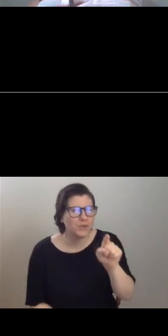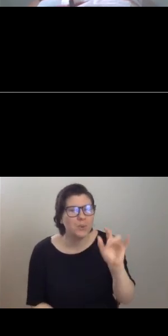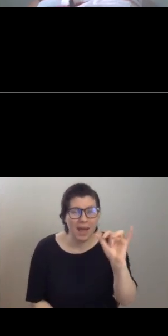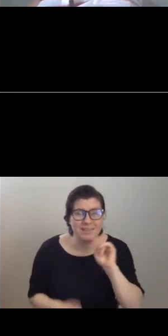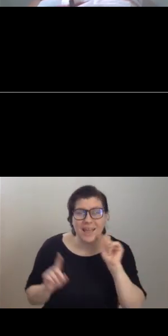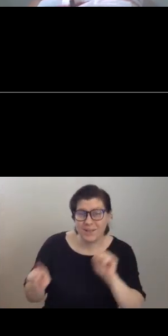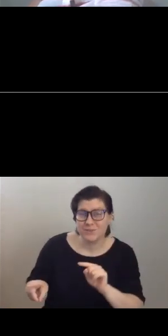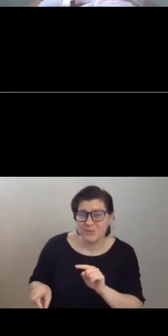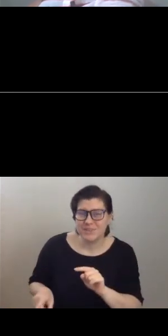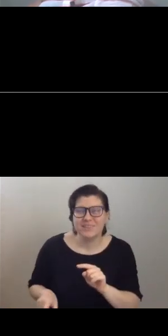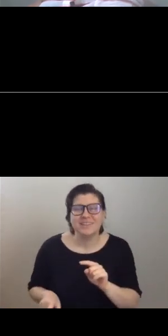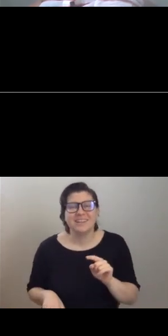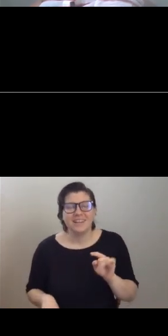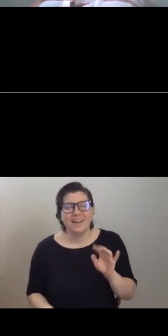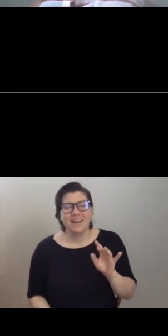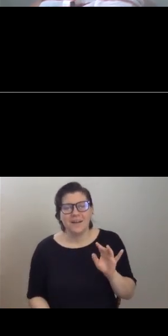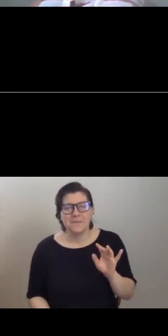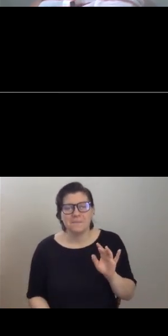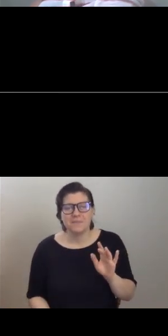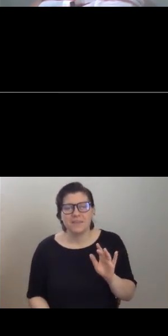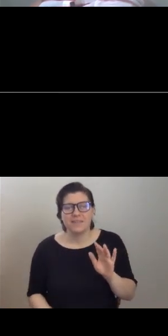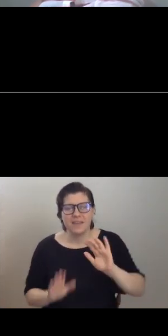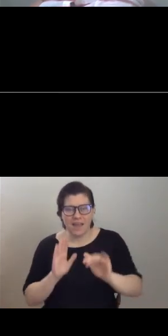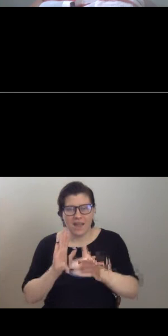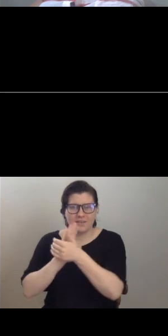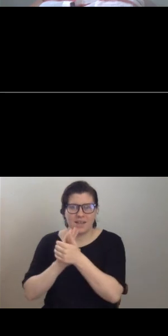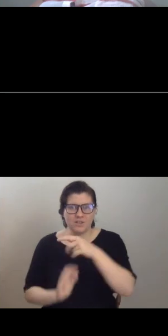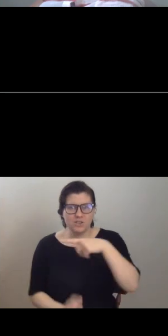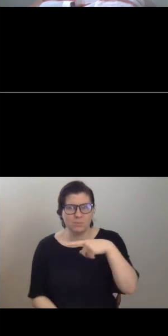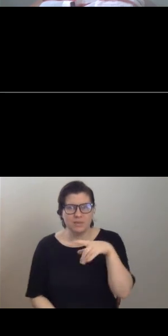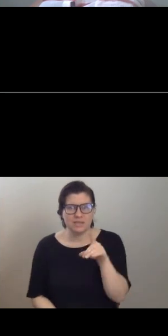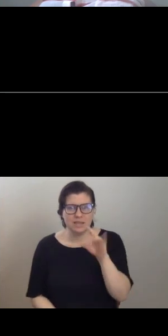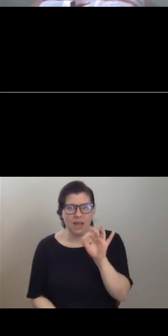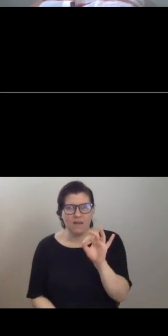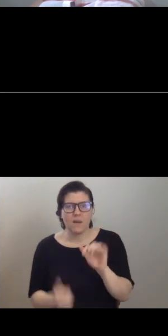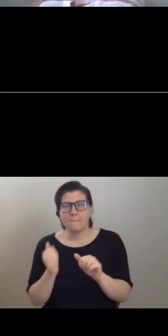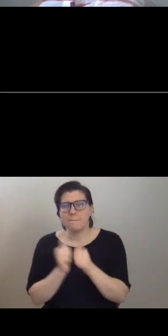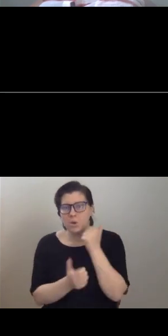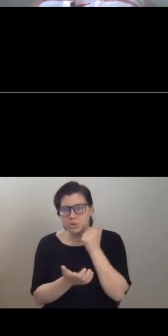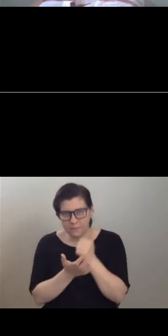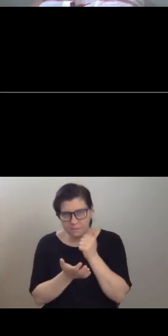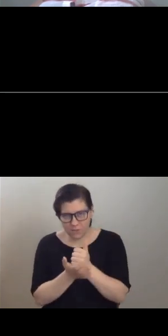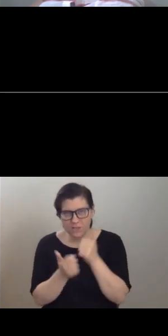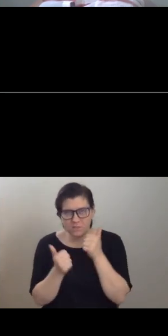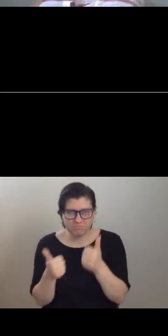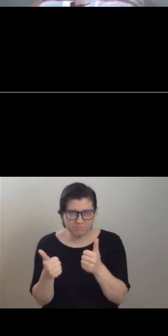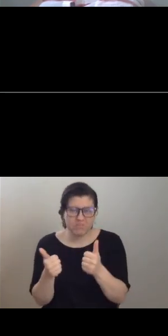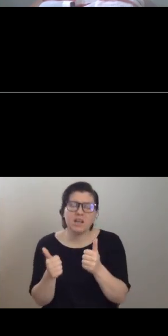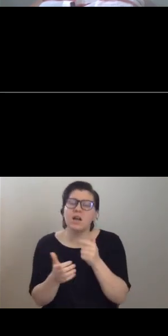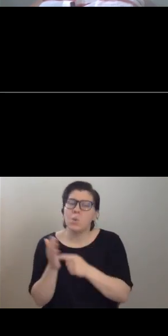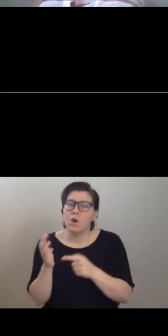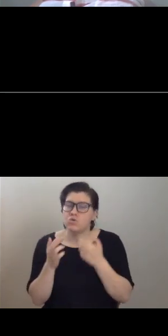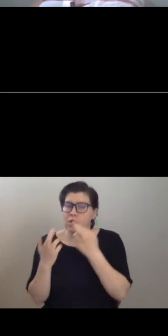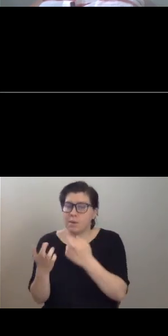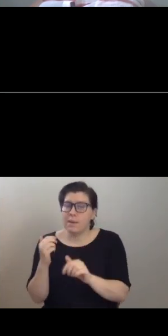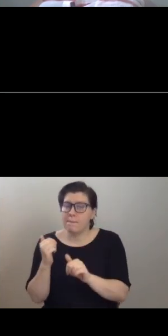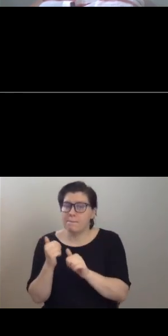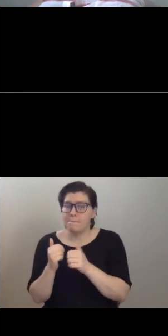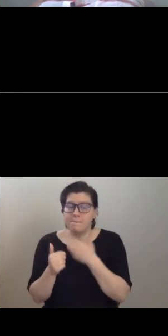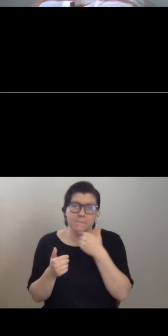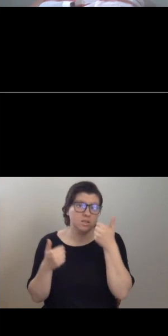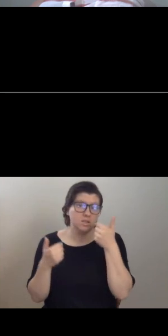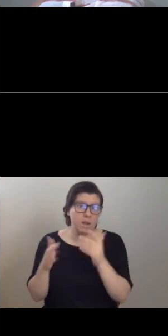question. The attached PDFs are most helpful. What would you recommend is the best way to educate others about